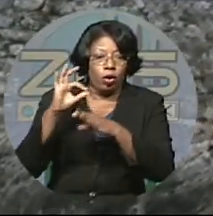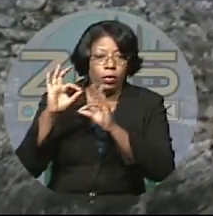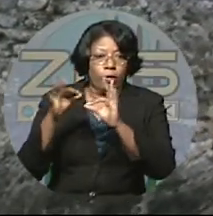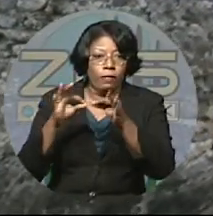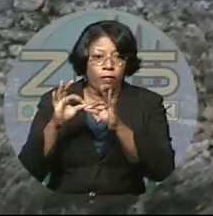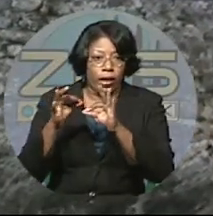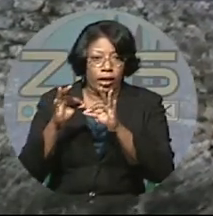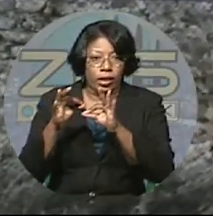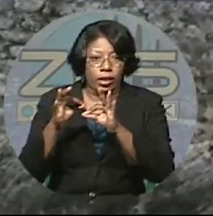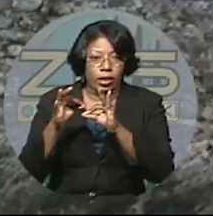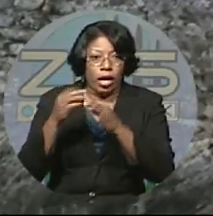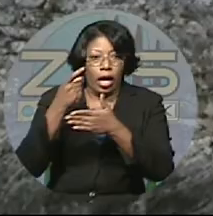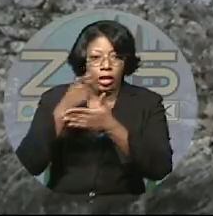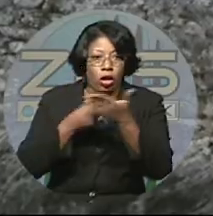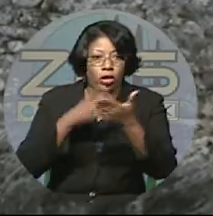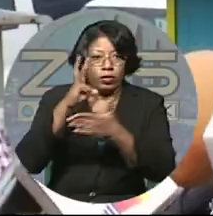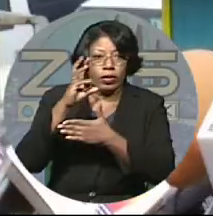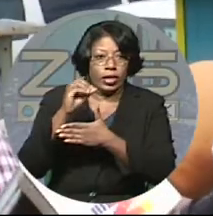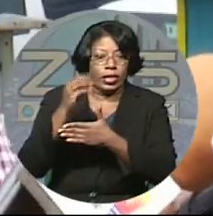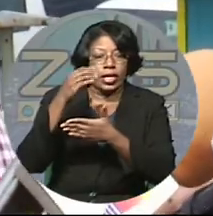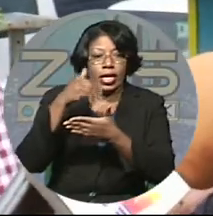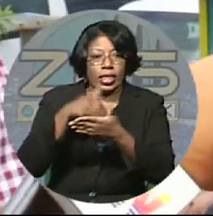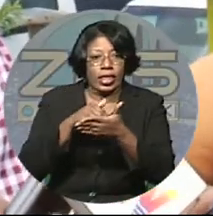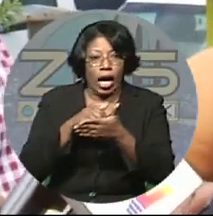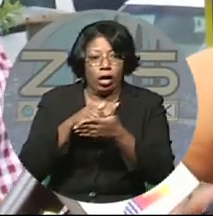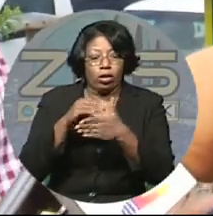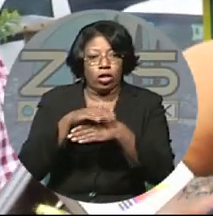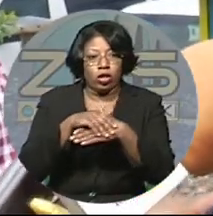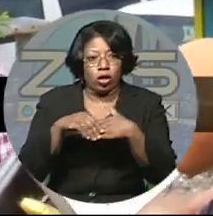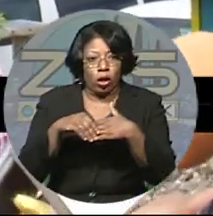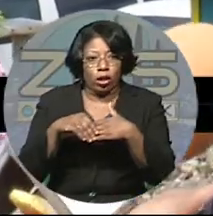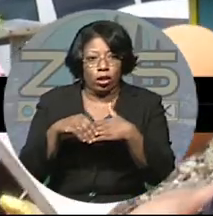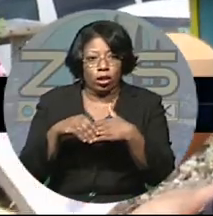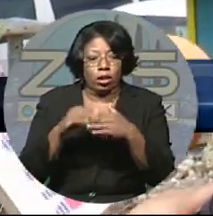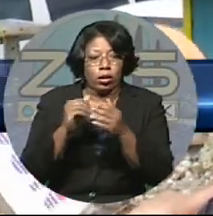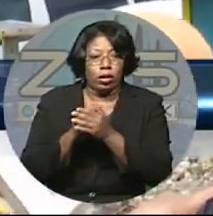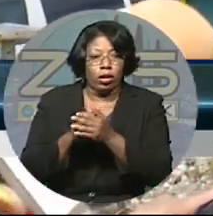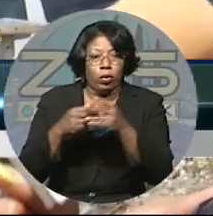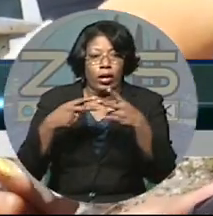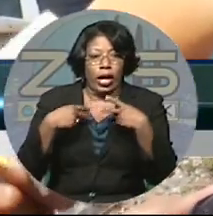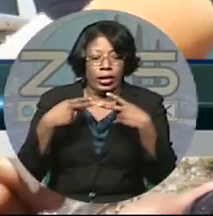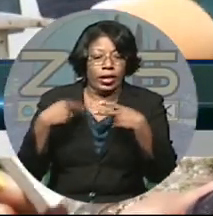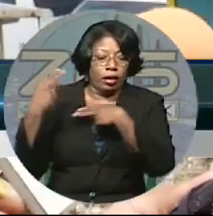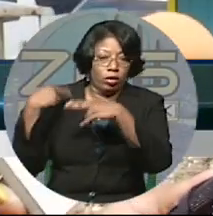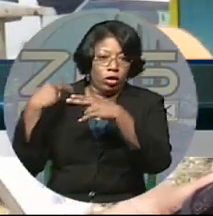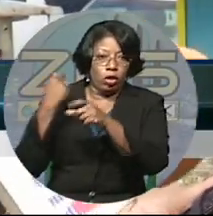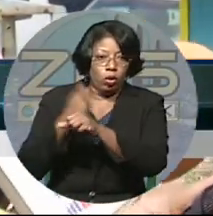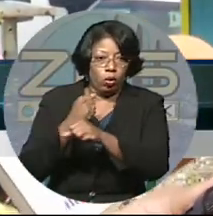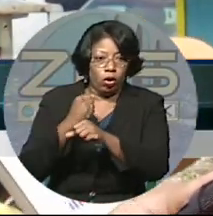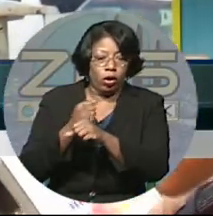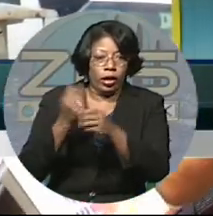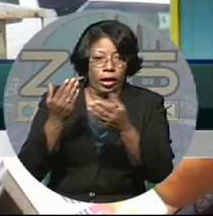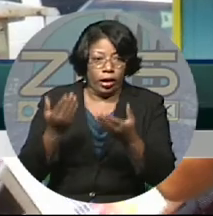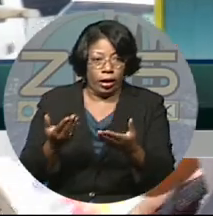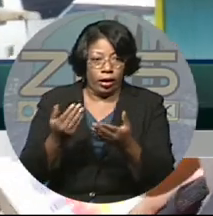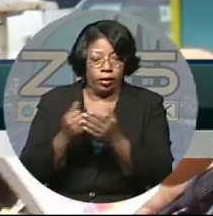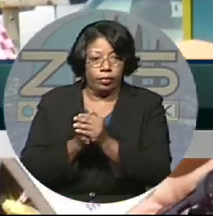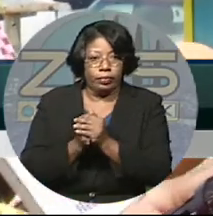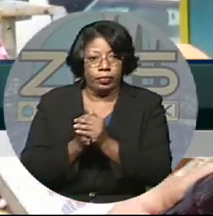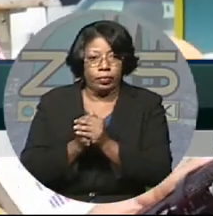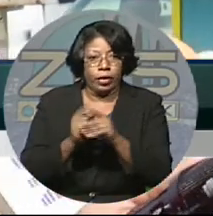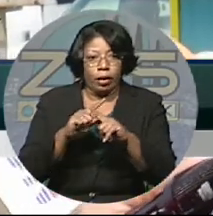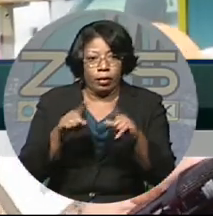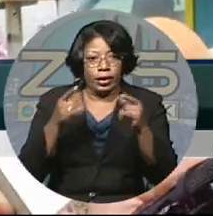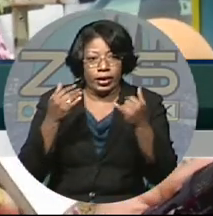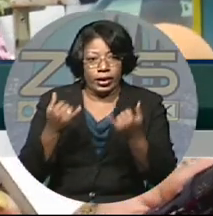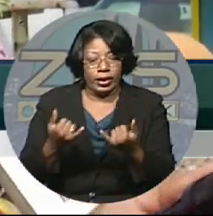renovated at a cost of $60,000. In 1990, we did some work here, some archaeological work and some restoration work. But now